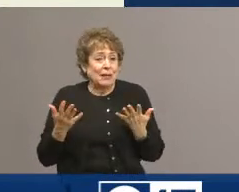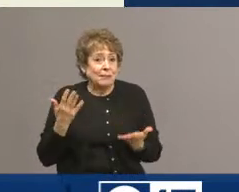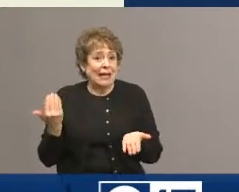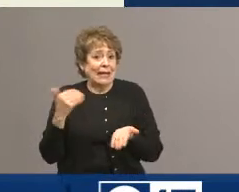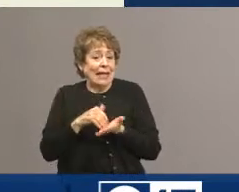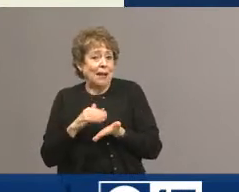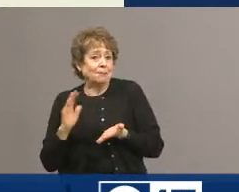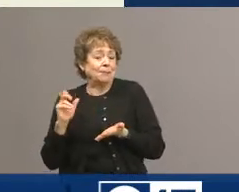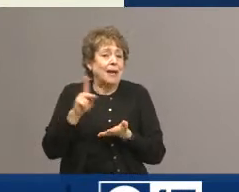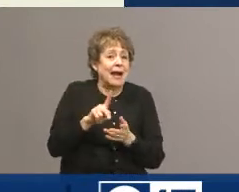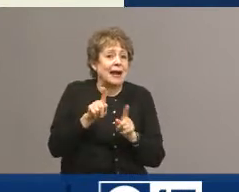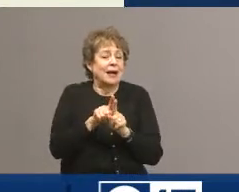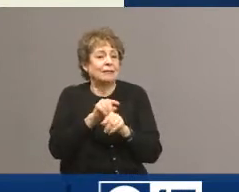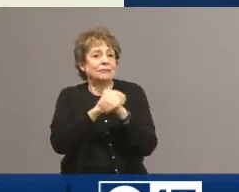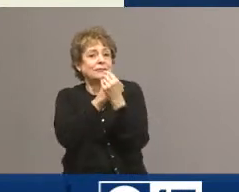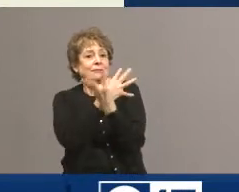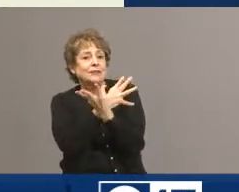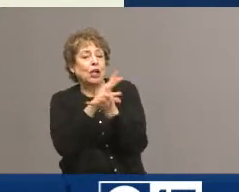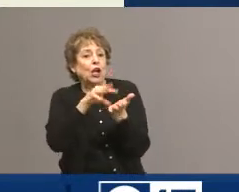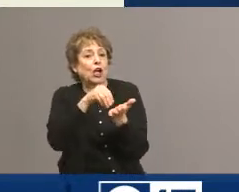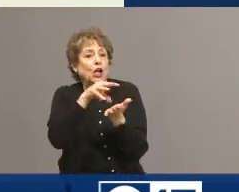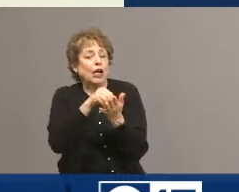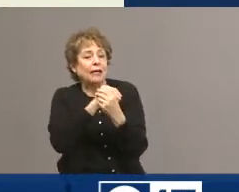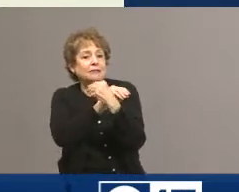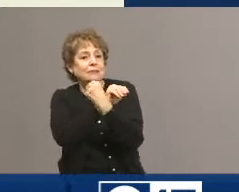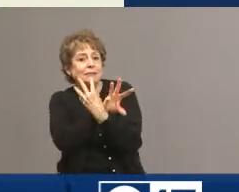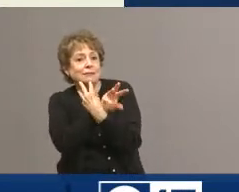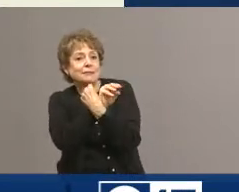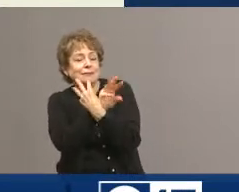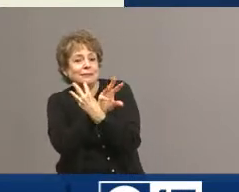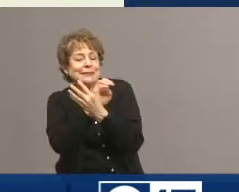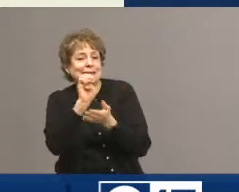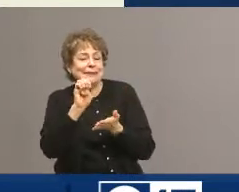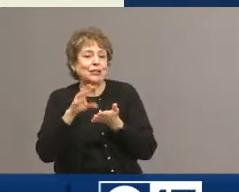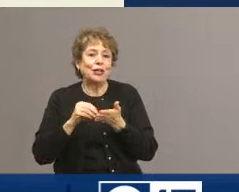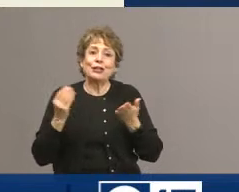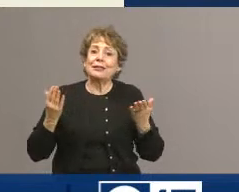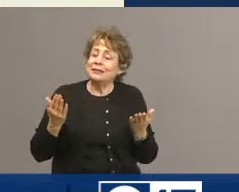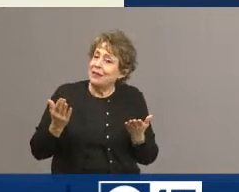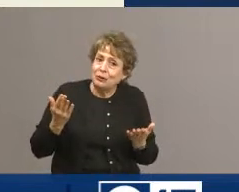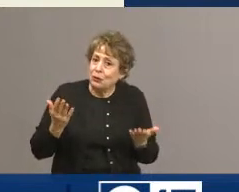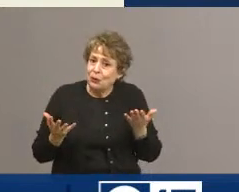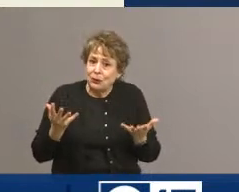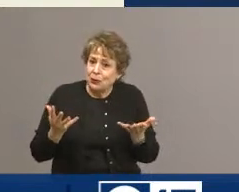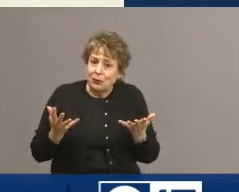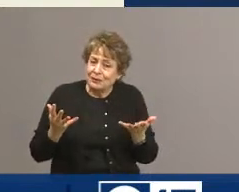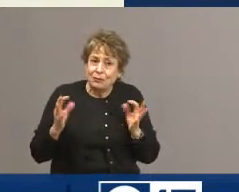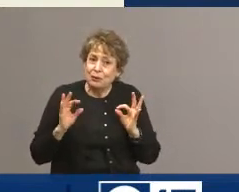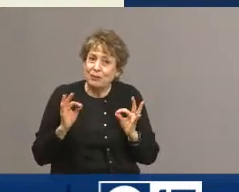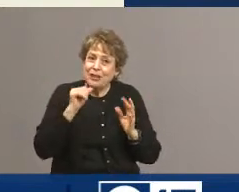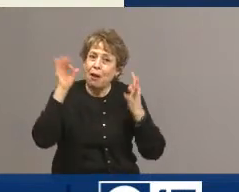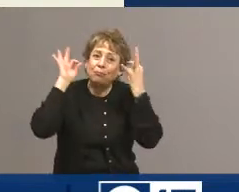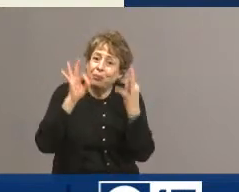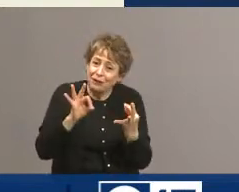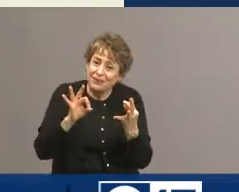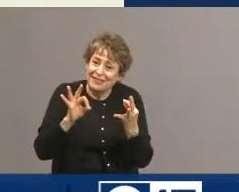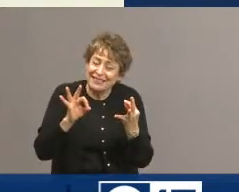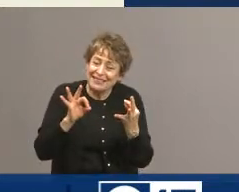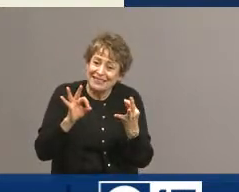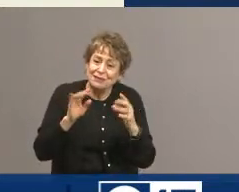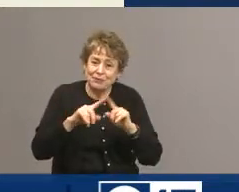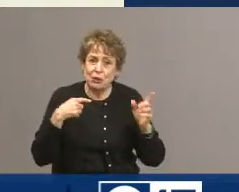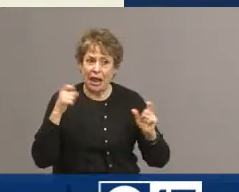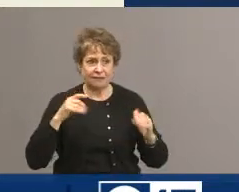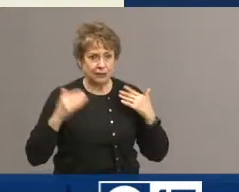better at on the turn of a dime last time. There's some time, there's a lot of time